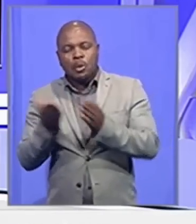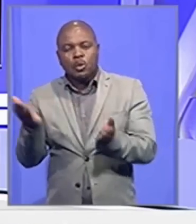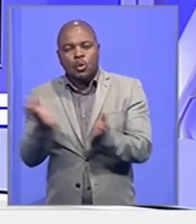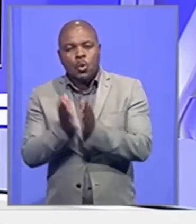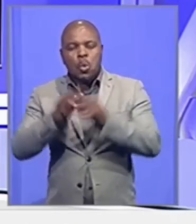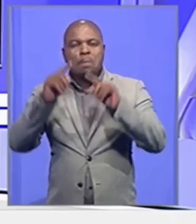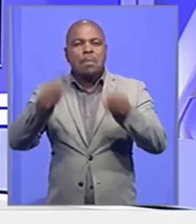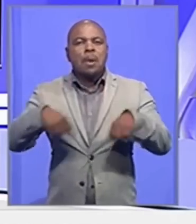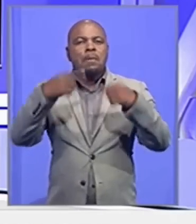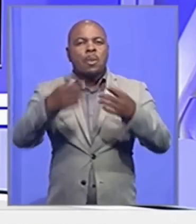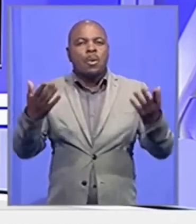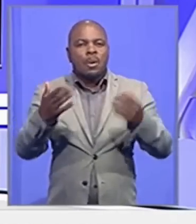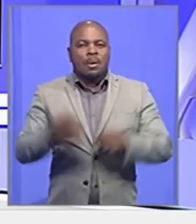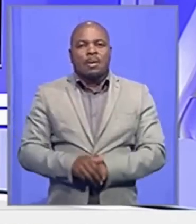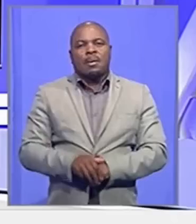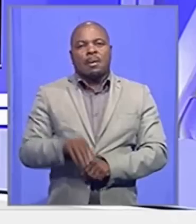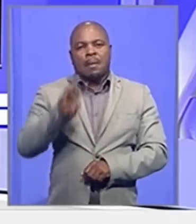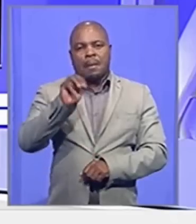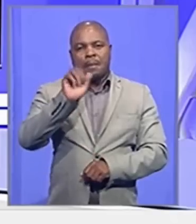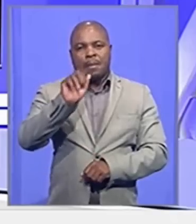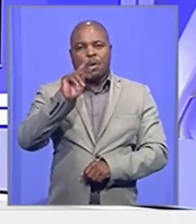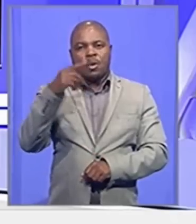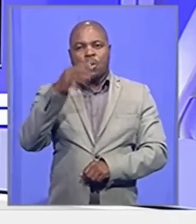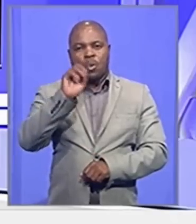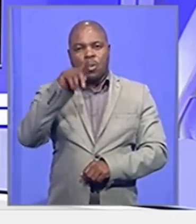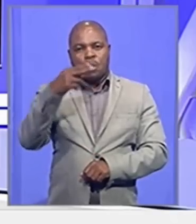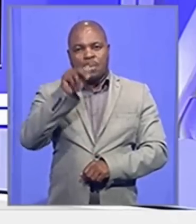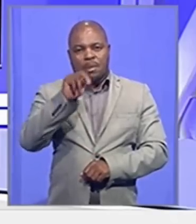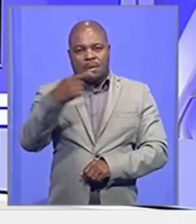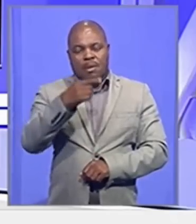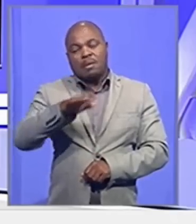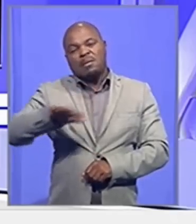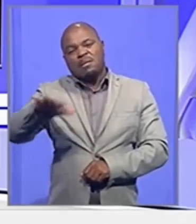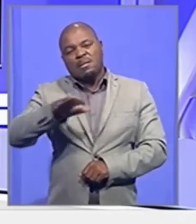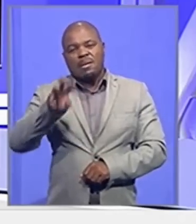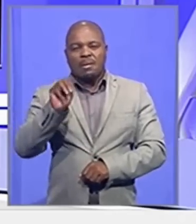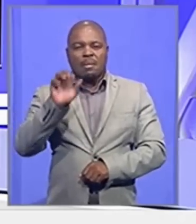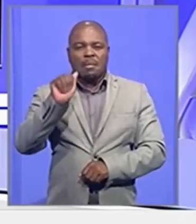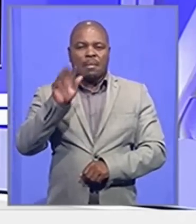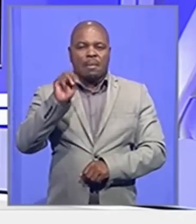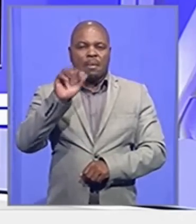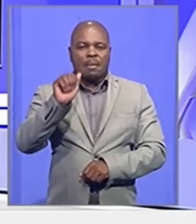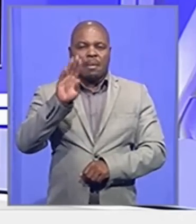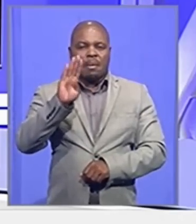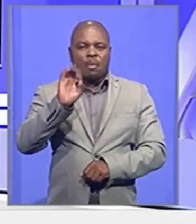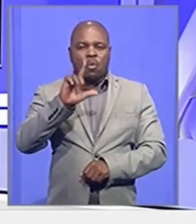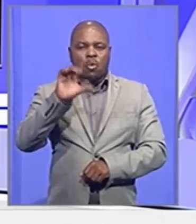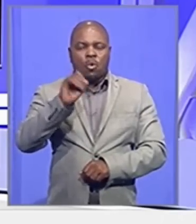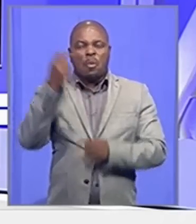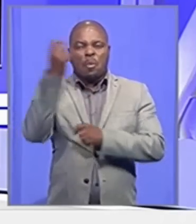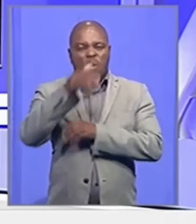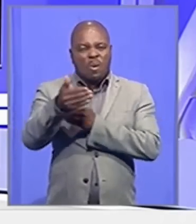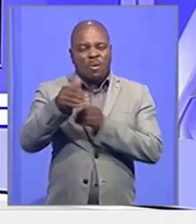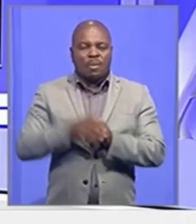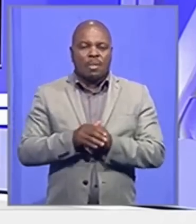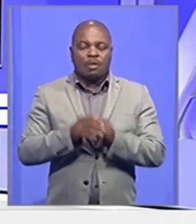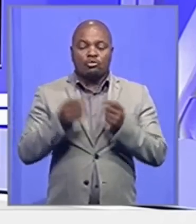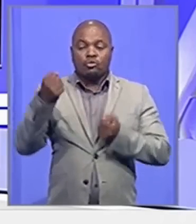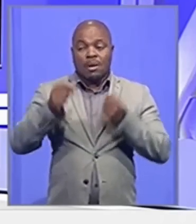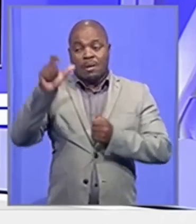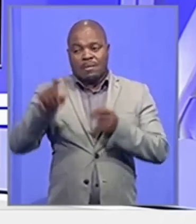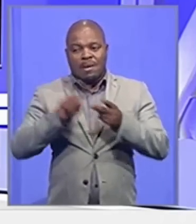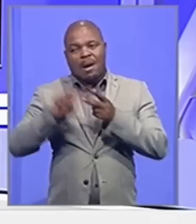menoga kwa motseng wa Makgopeng kwa kgaolong ya Gamamabolo gaufi le Polokwane. Mokgweetsi wa bese le barutwana